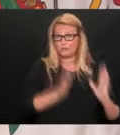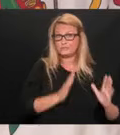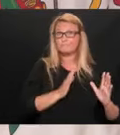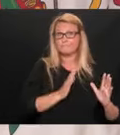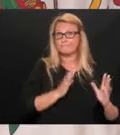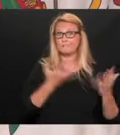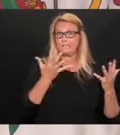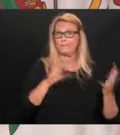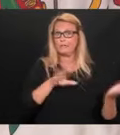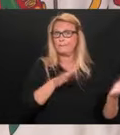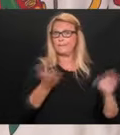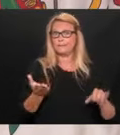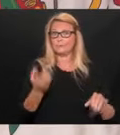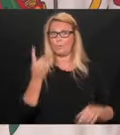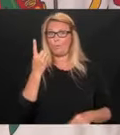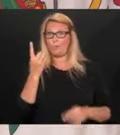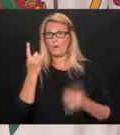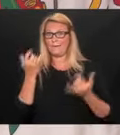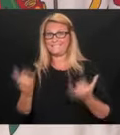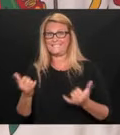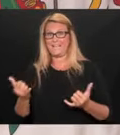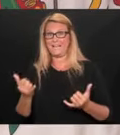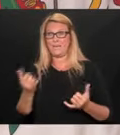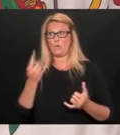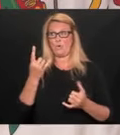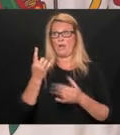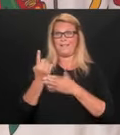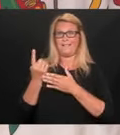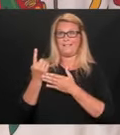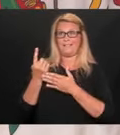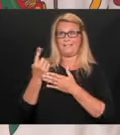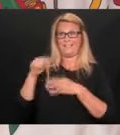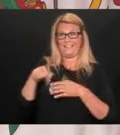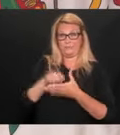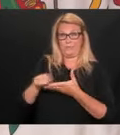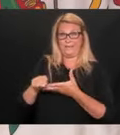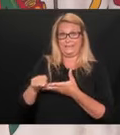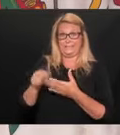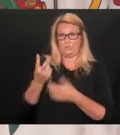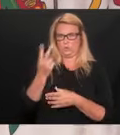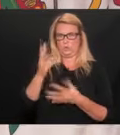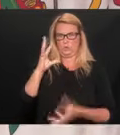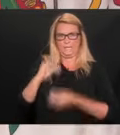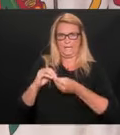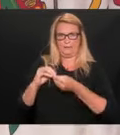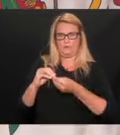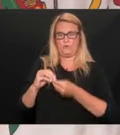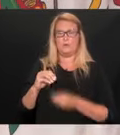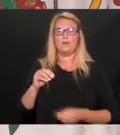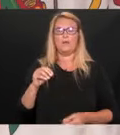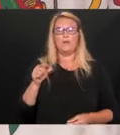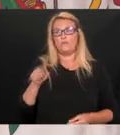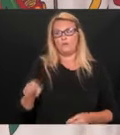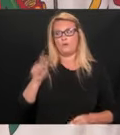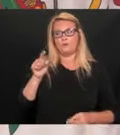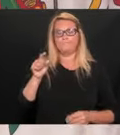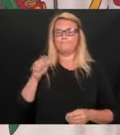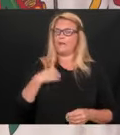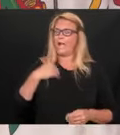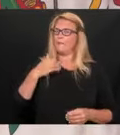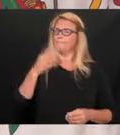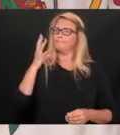one today and one earlier this week. These people, and I know this industry so well,